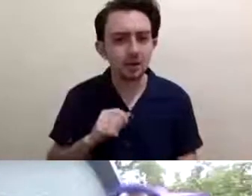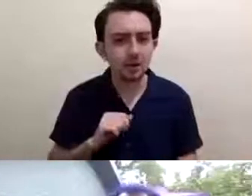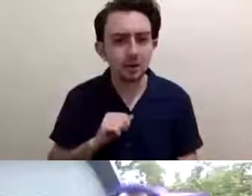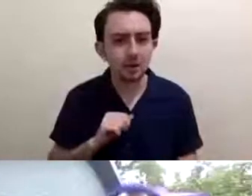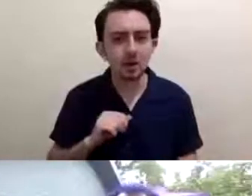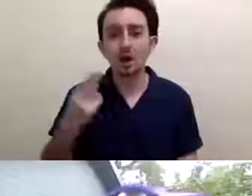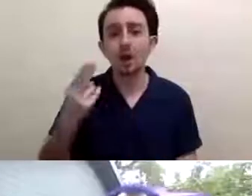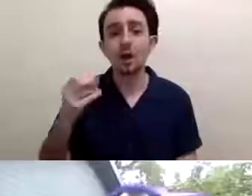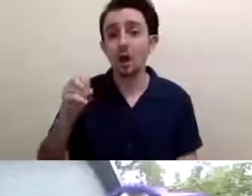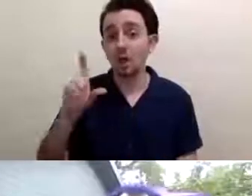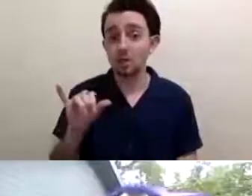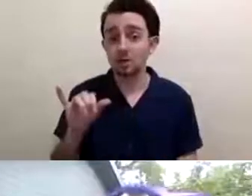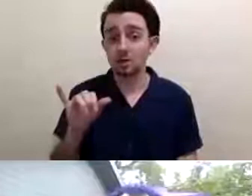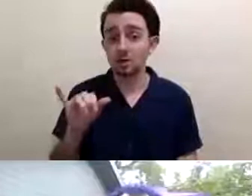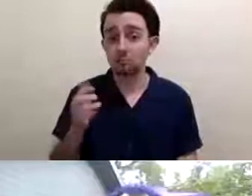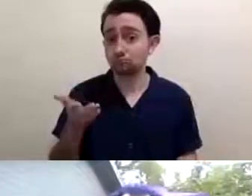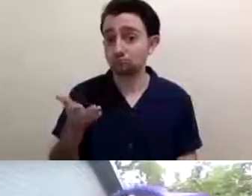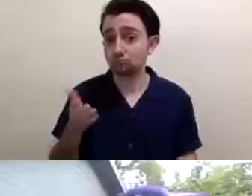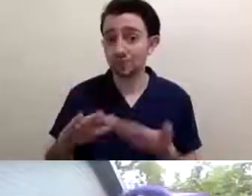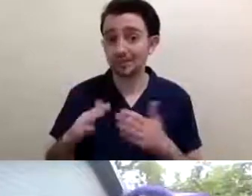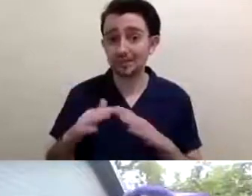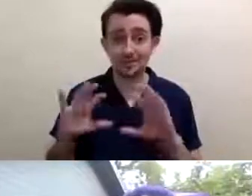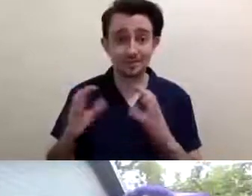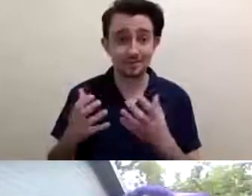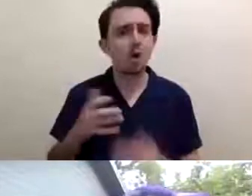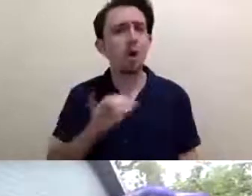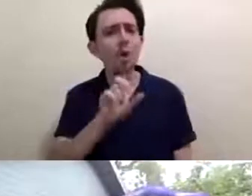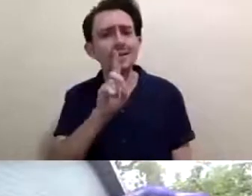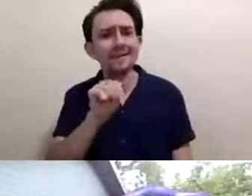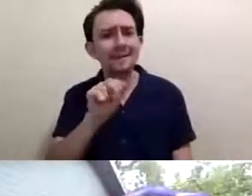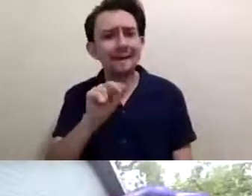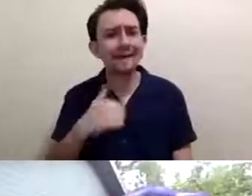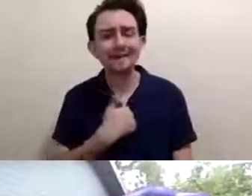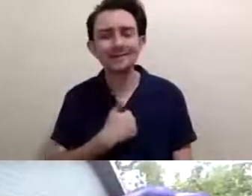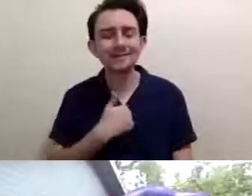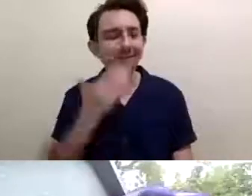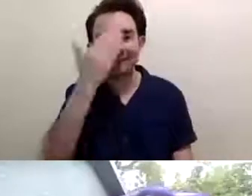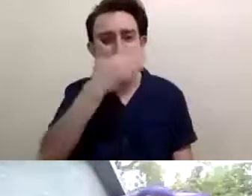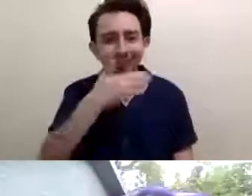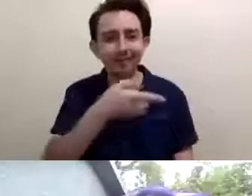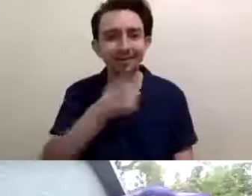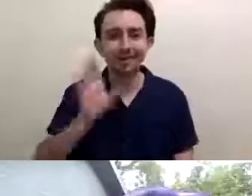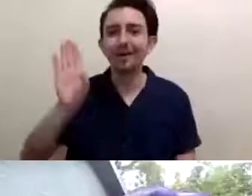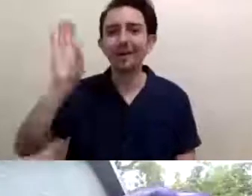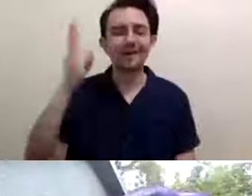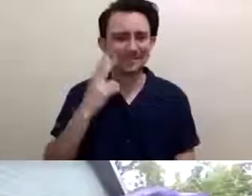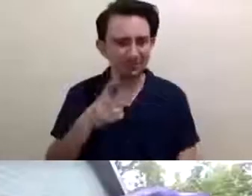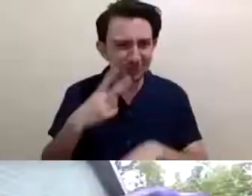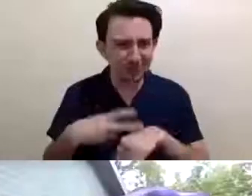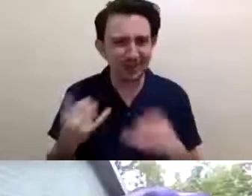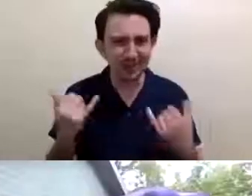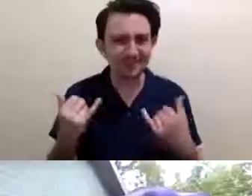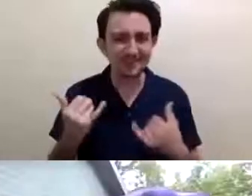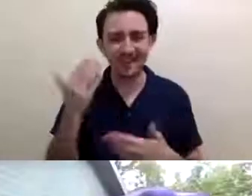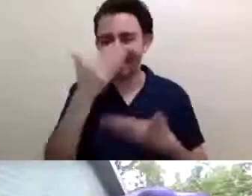Holly, your city peeps. Dan, you haven't got. Dan, I'm so sorry. I've seen you twice today.